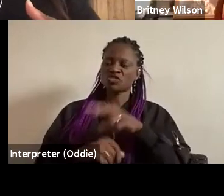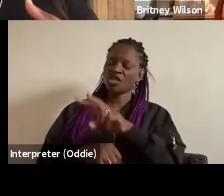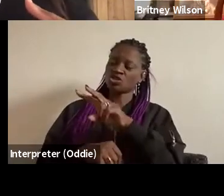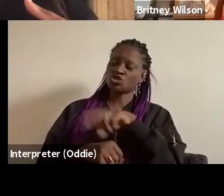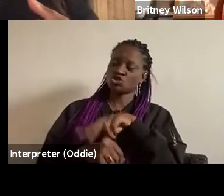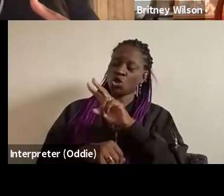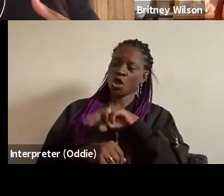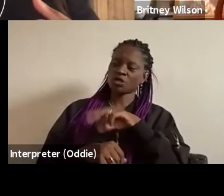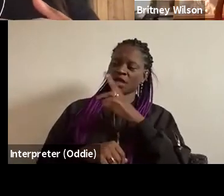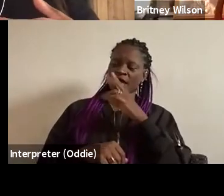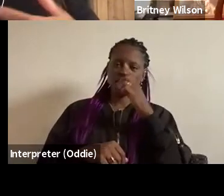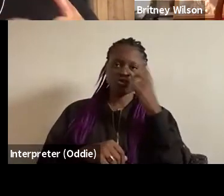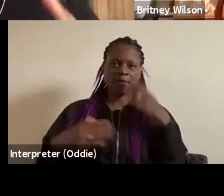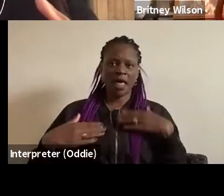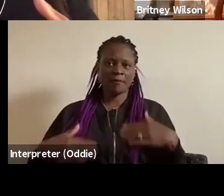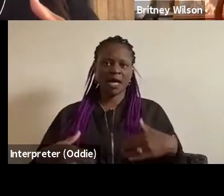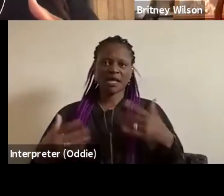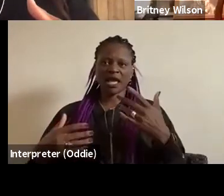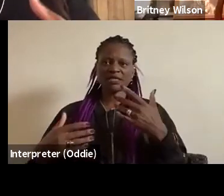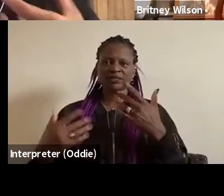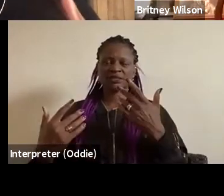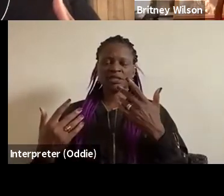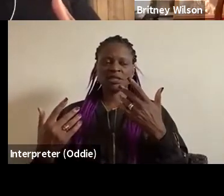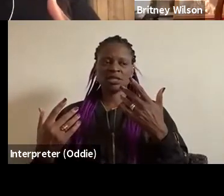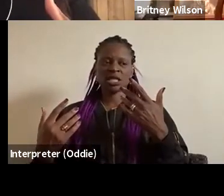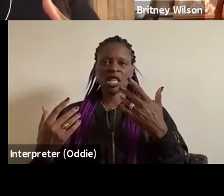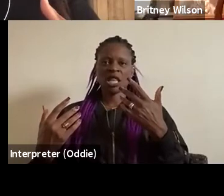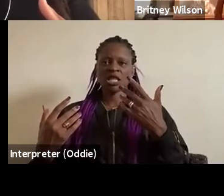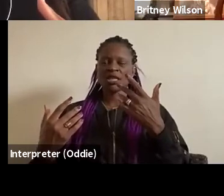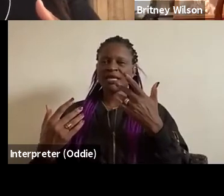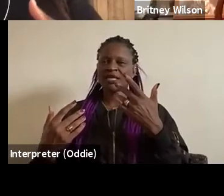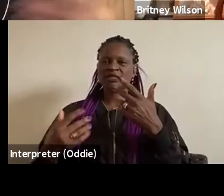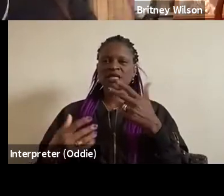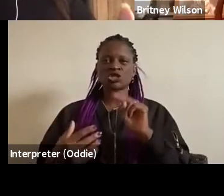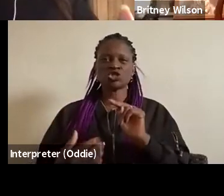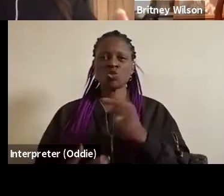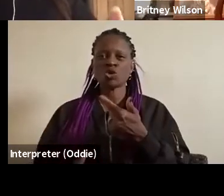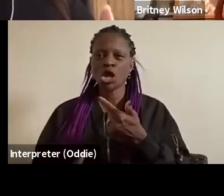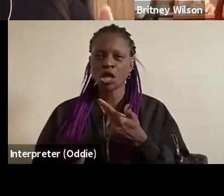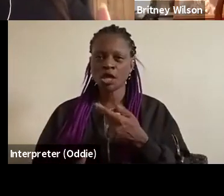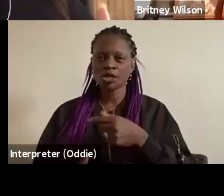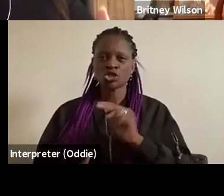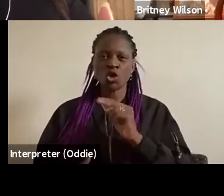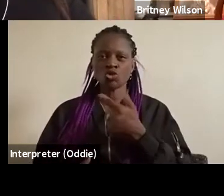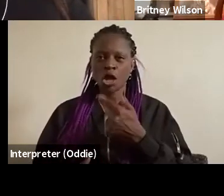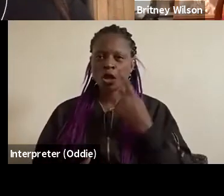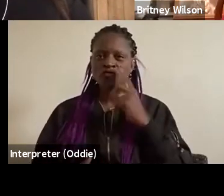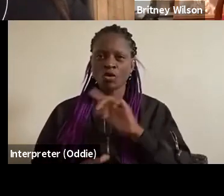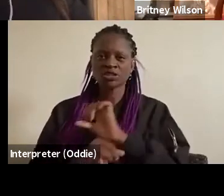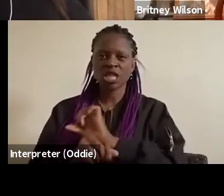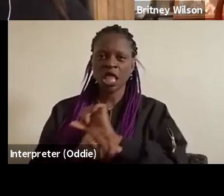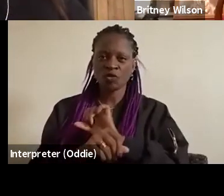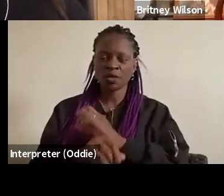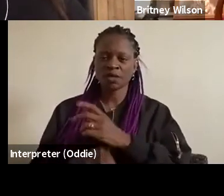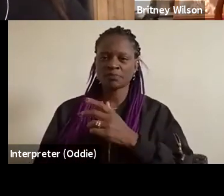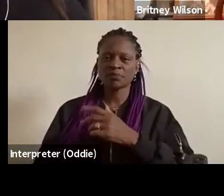liability, or, you know, by liability, I mean useless, you know, for the chattel nature of slavery, as well as